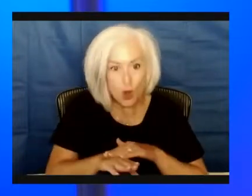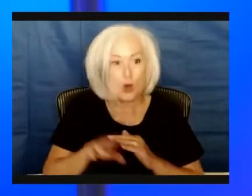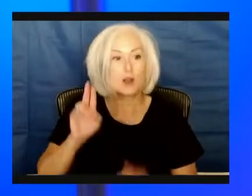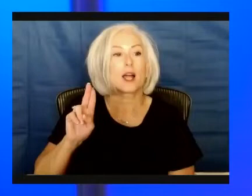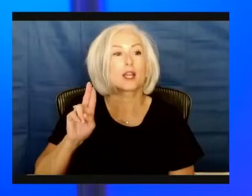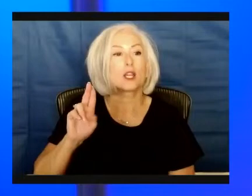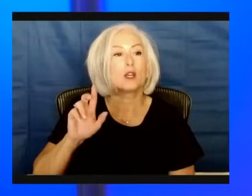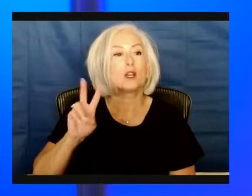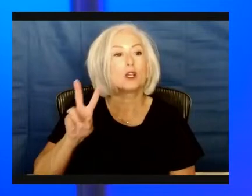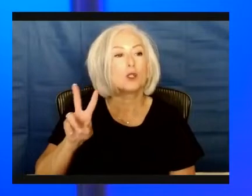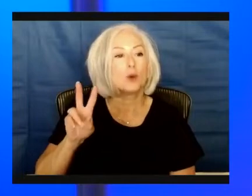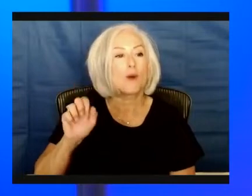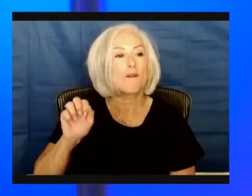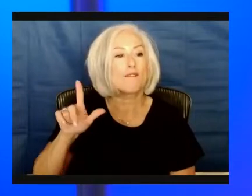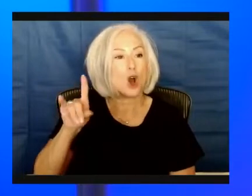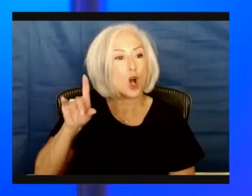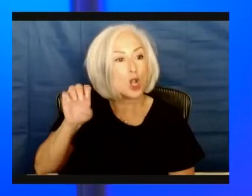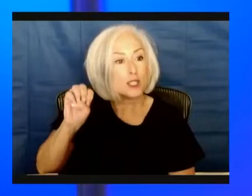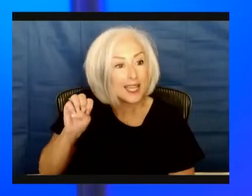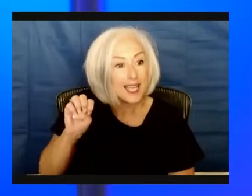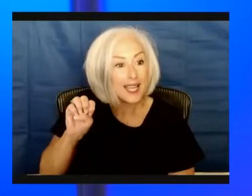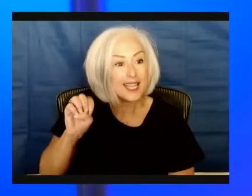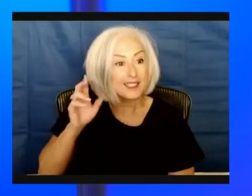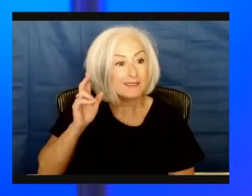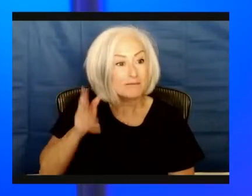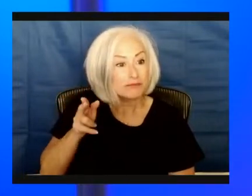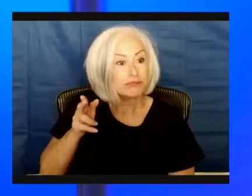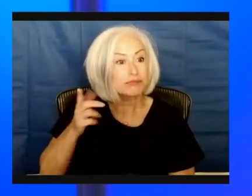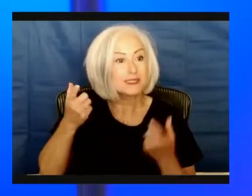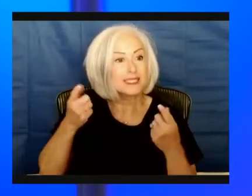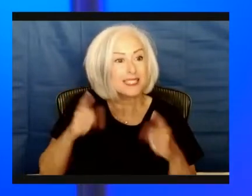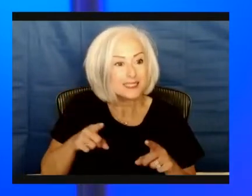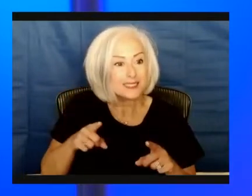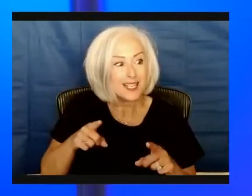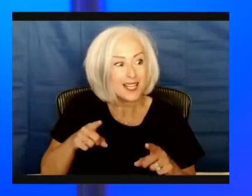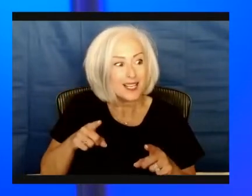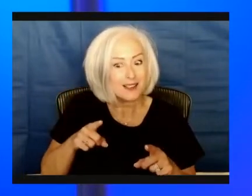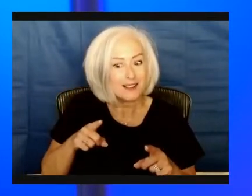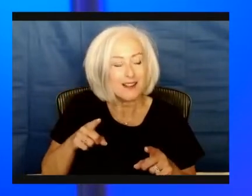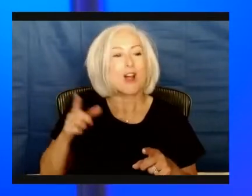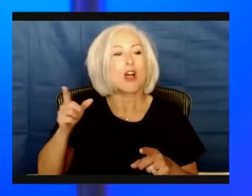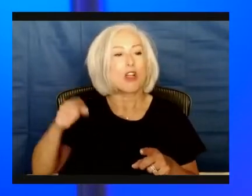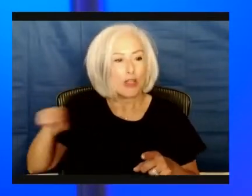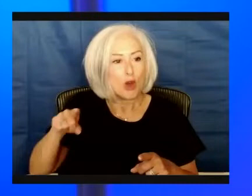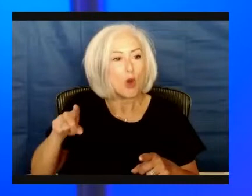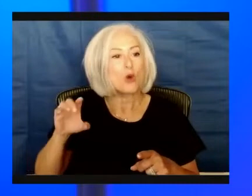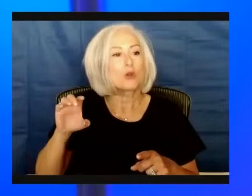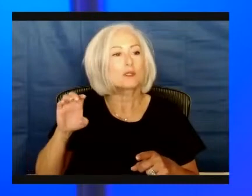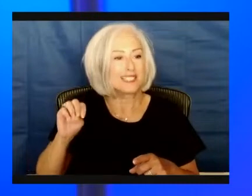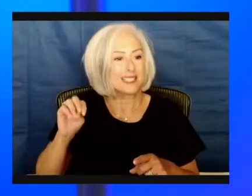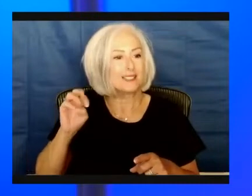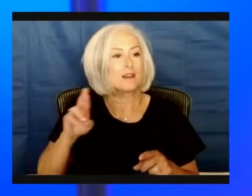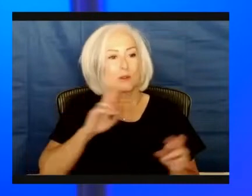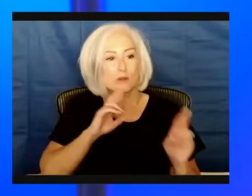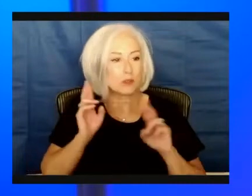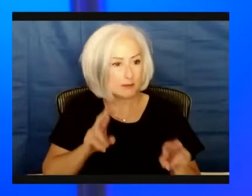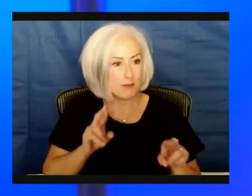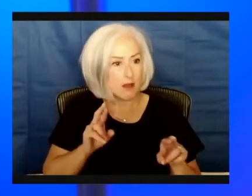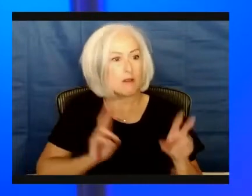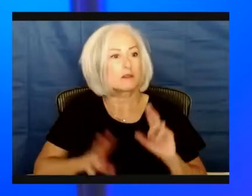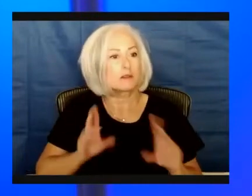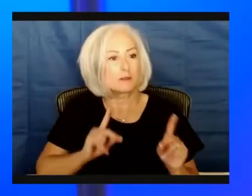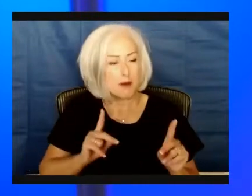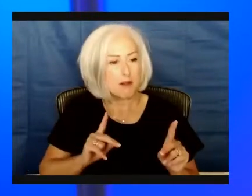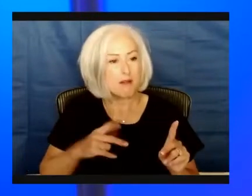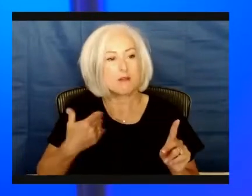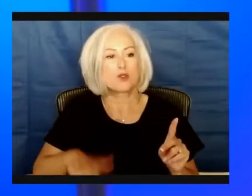that they all knew. And so that adds a layer of injury and a layer of trauma to the responders when they're responding in their